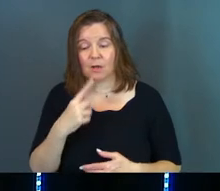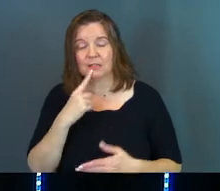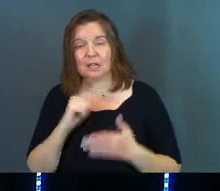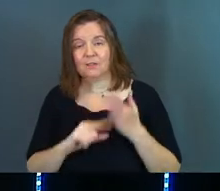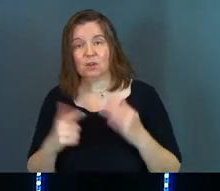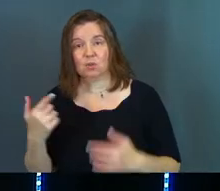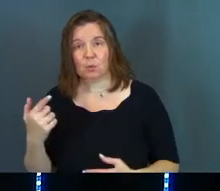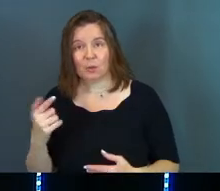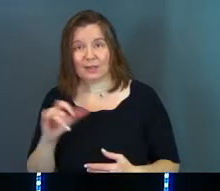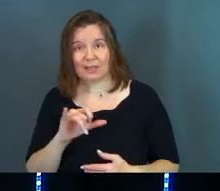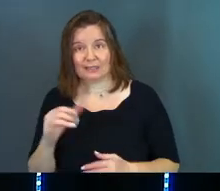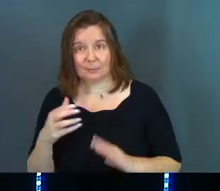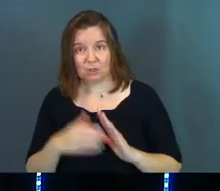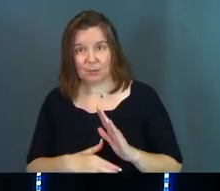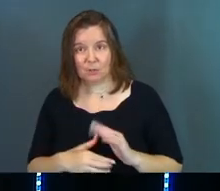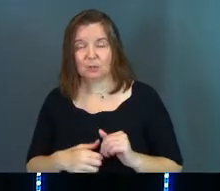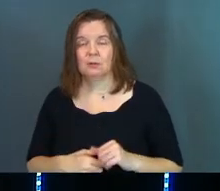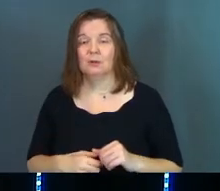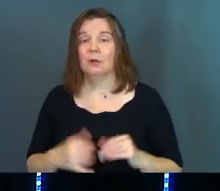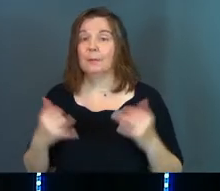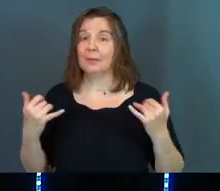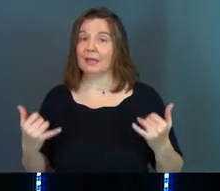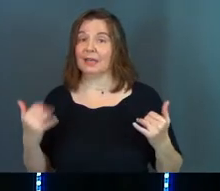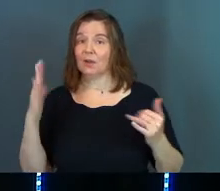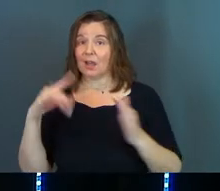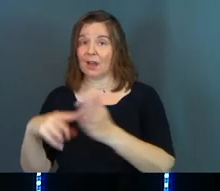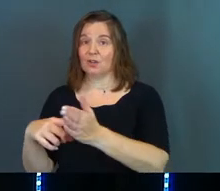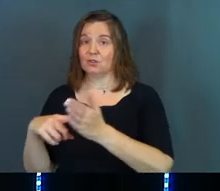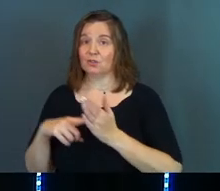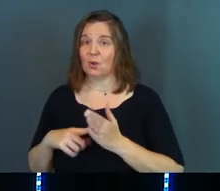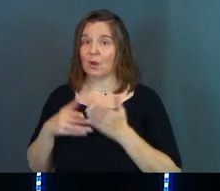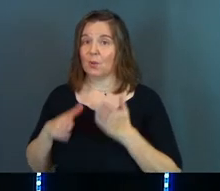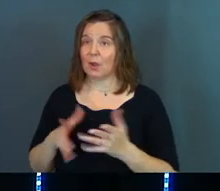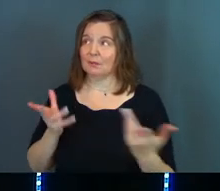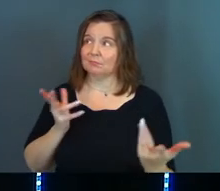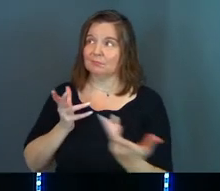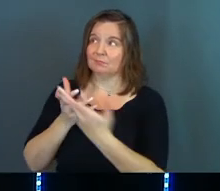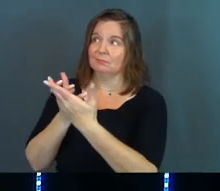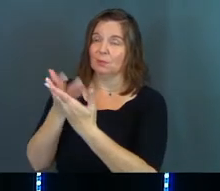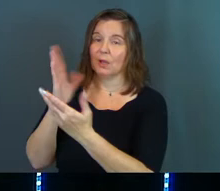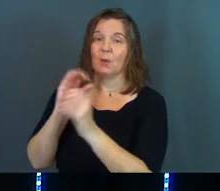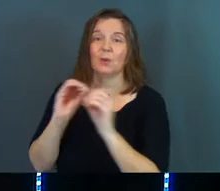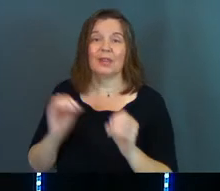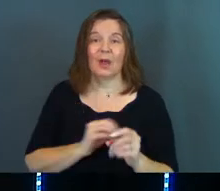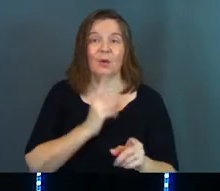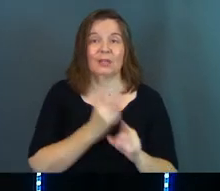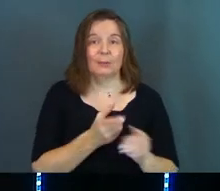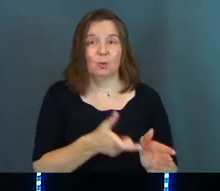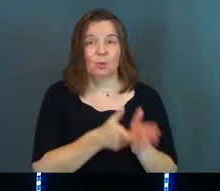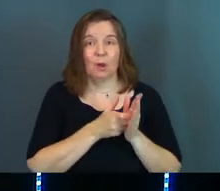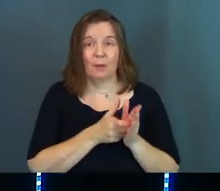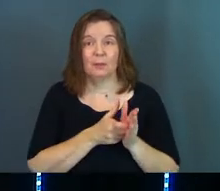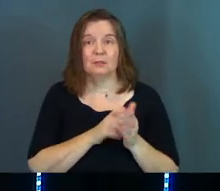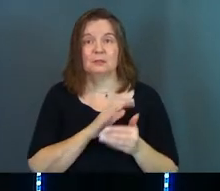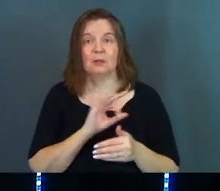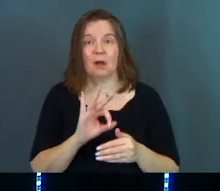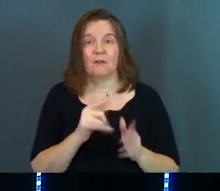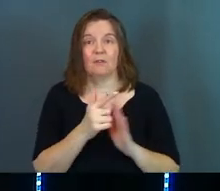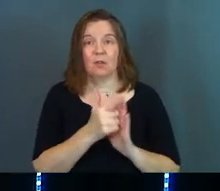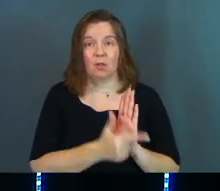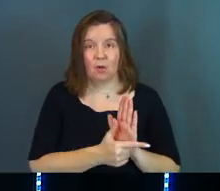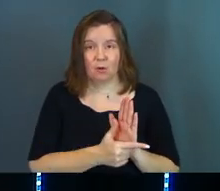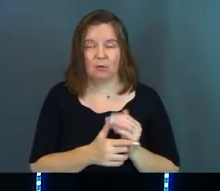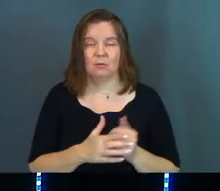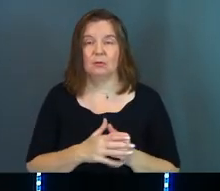verse 21 in that same chapter. But now God has shown us a way to be made right with God without keeping the requirements of the